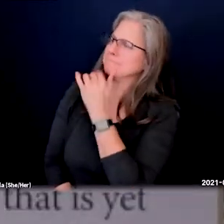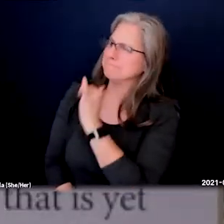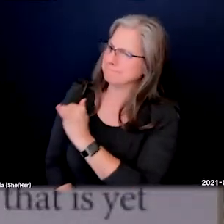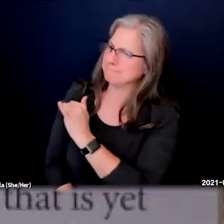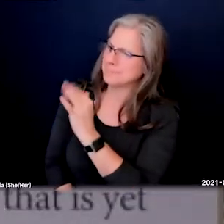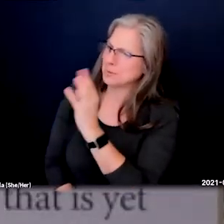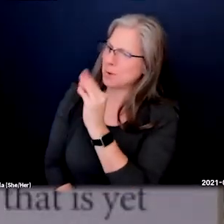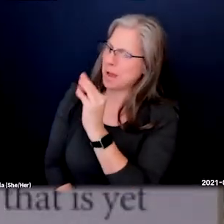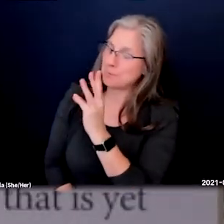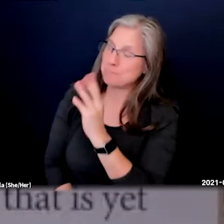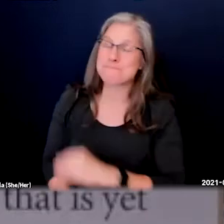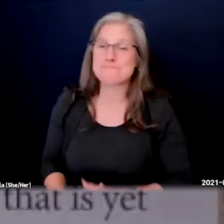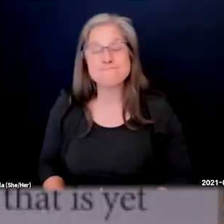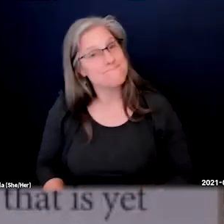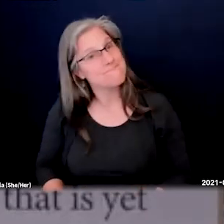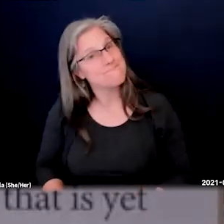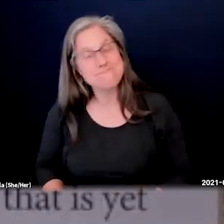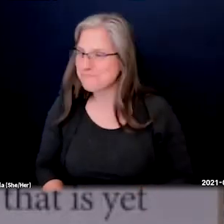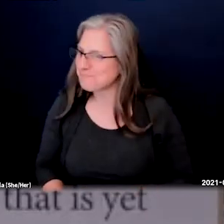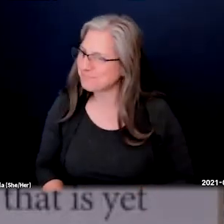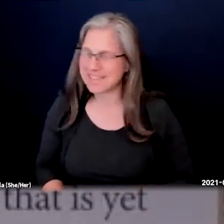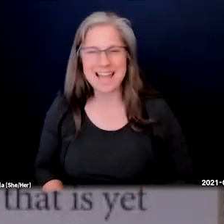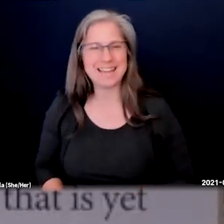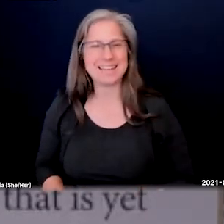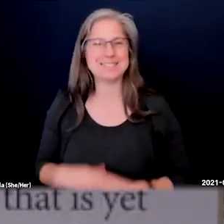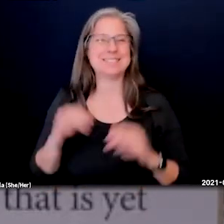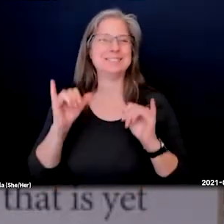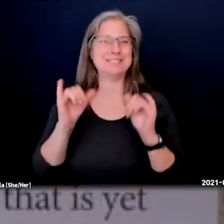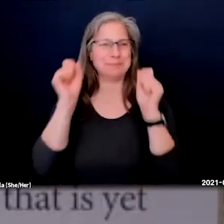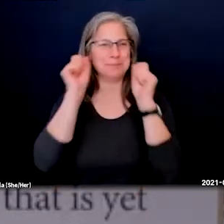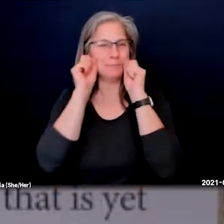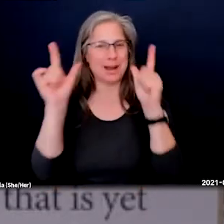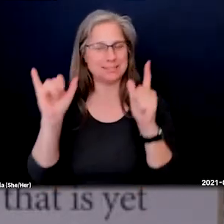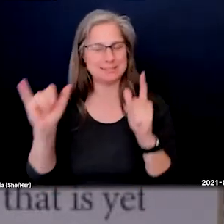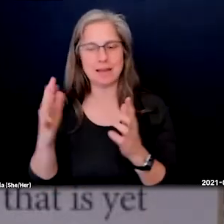Wow, that took me by surprise.